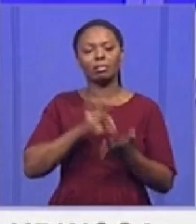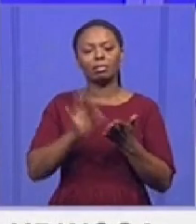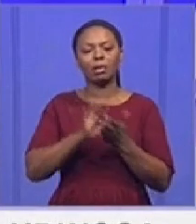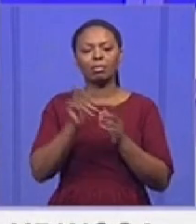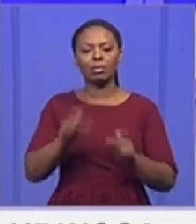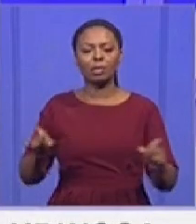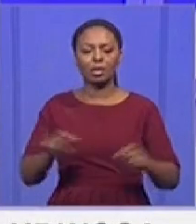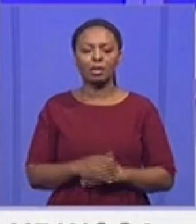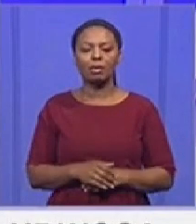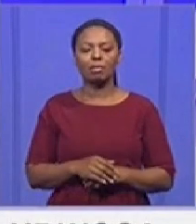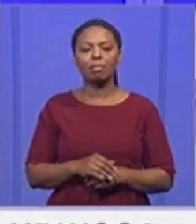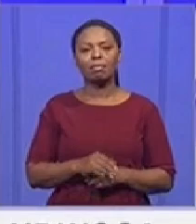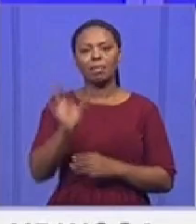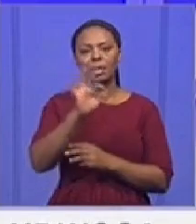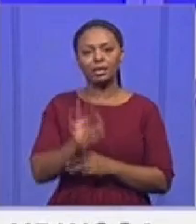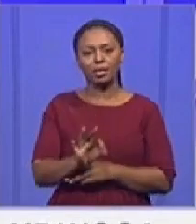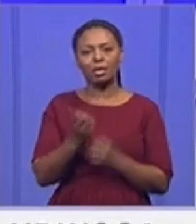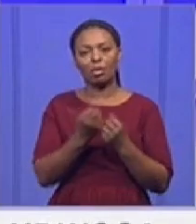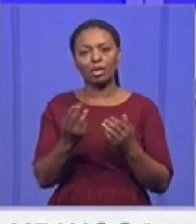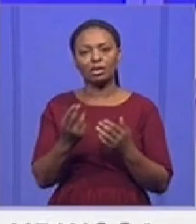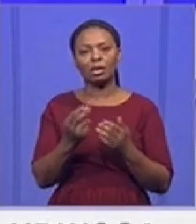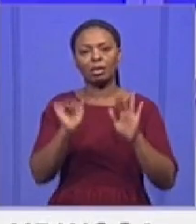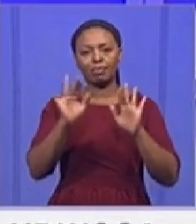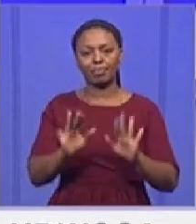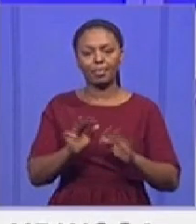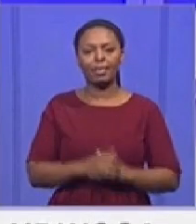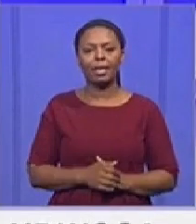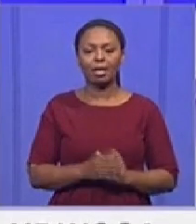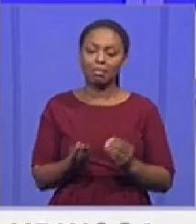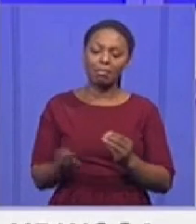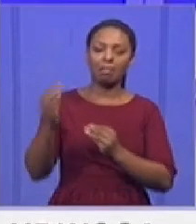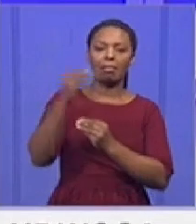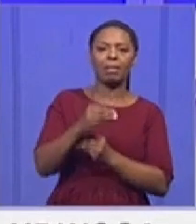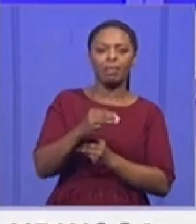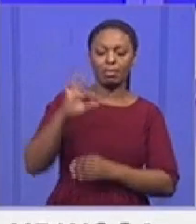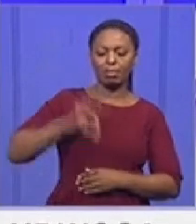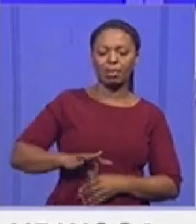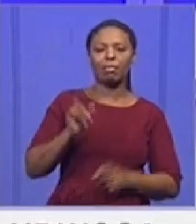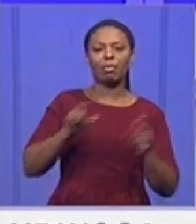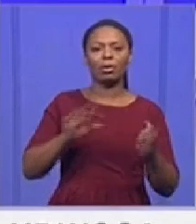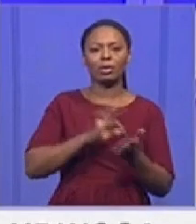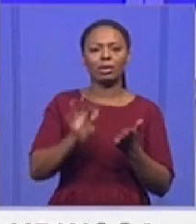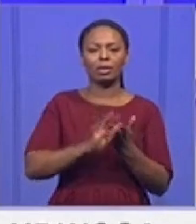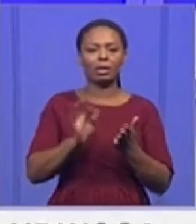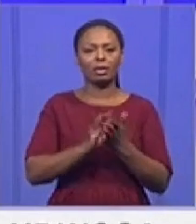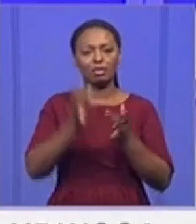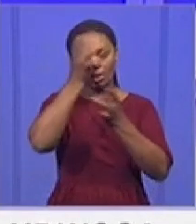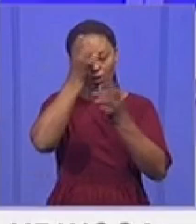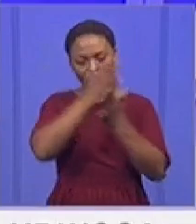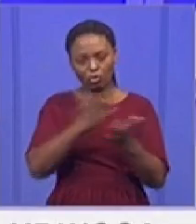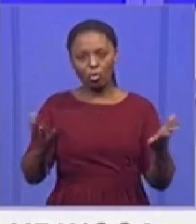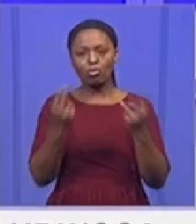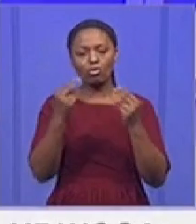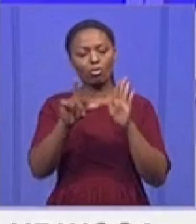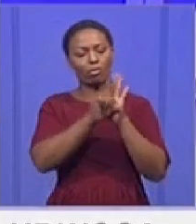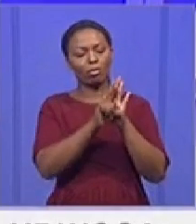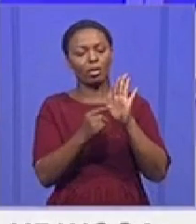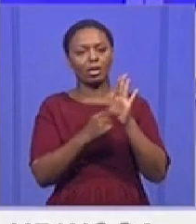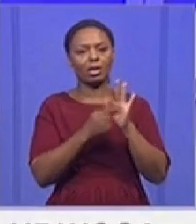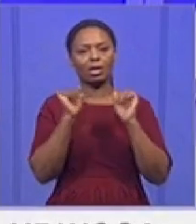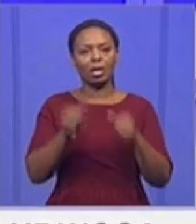di le ka fa godimo ga di le 9. Go oketswa ga dituelo tse mo go itsisitswe mo molawaneng o mošwa wa badiri